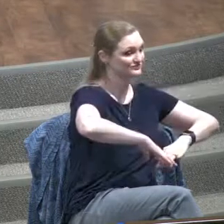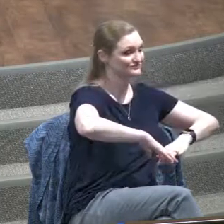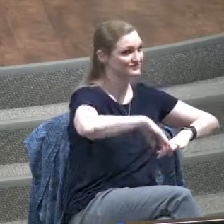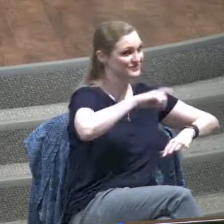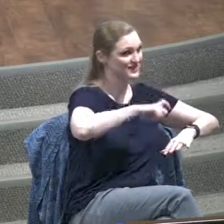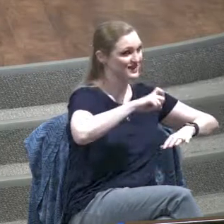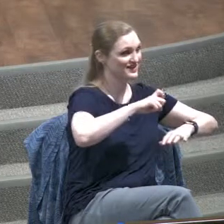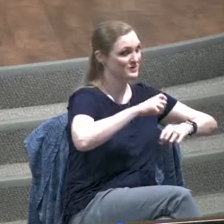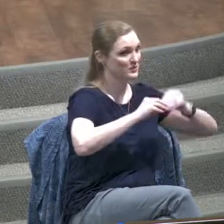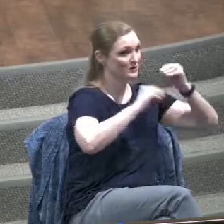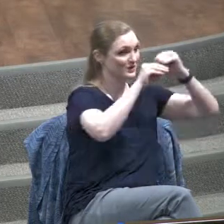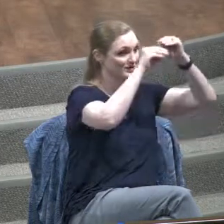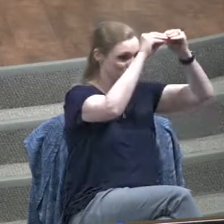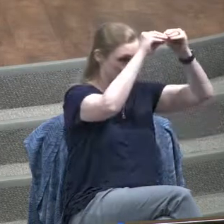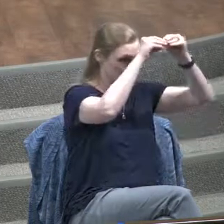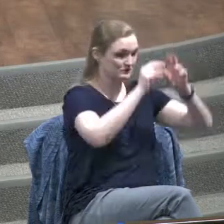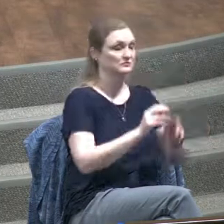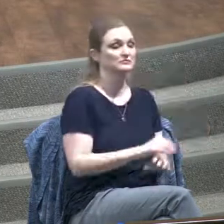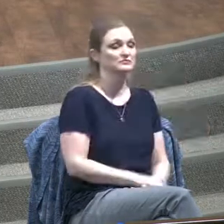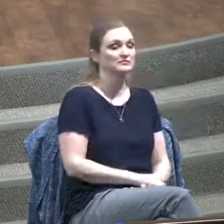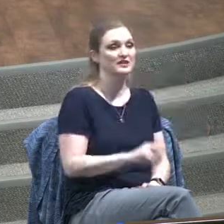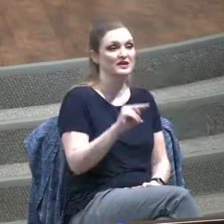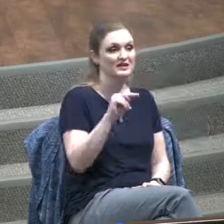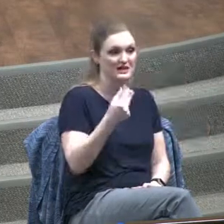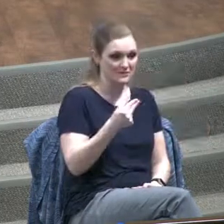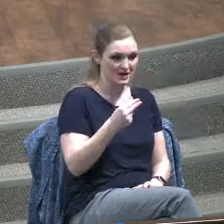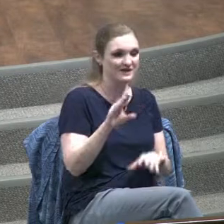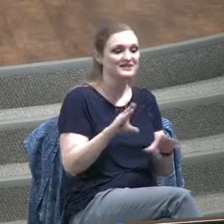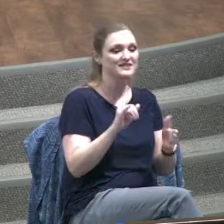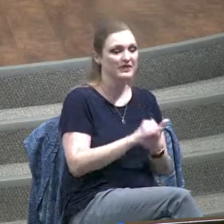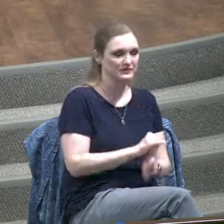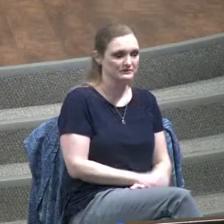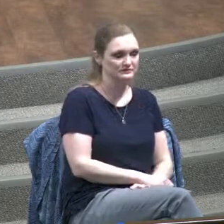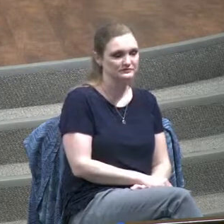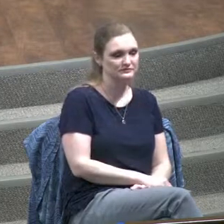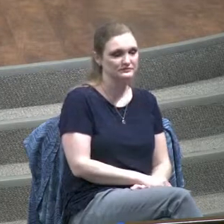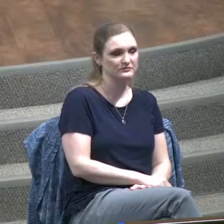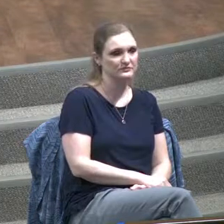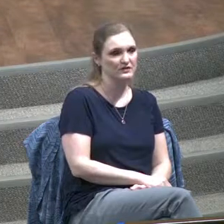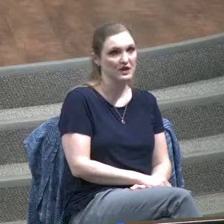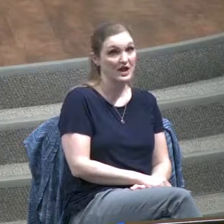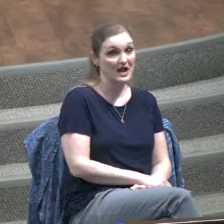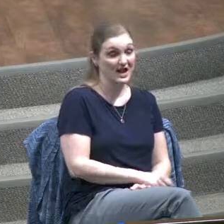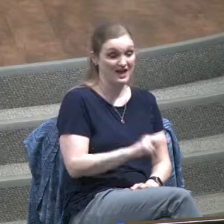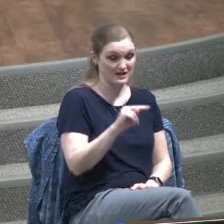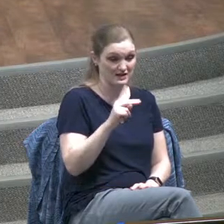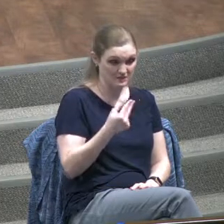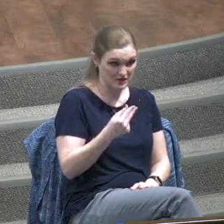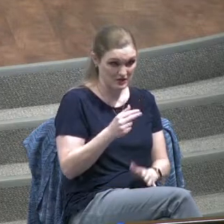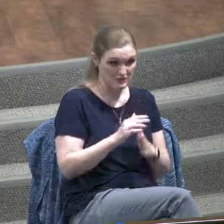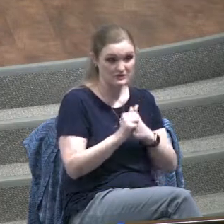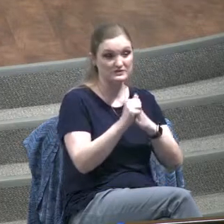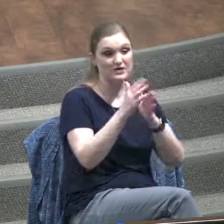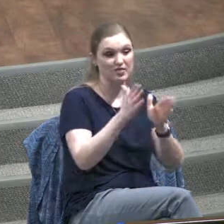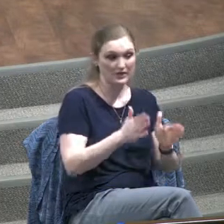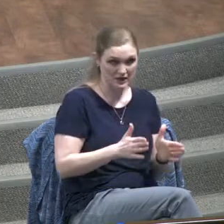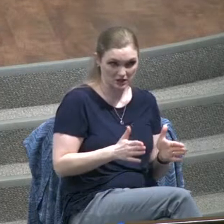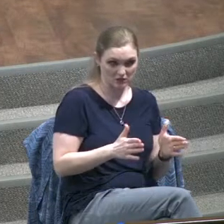walls back. And Nehemiah did it. And as the leader,